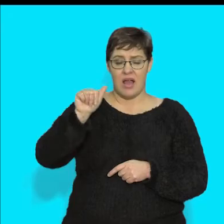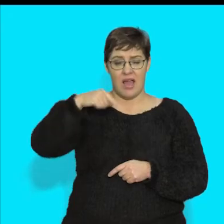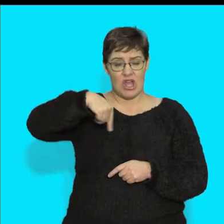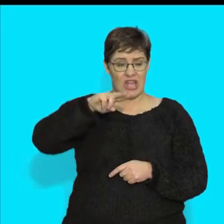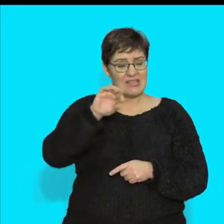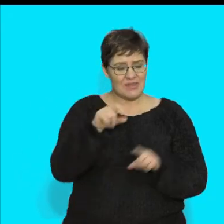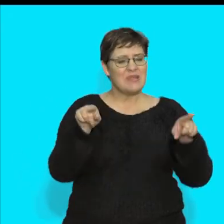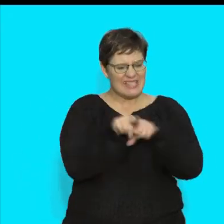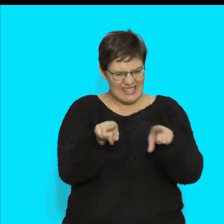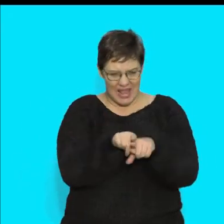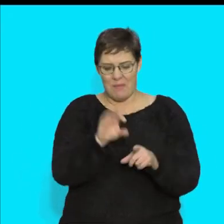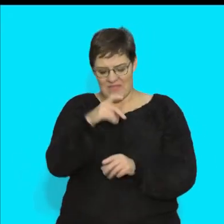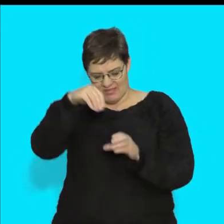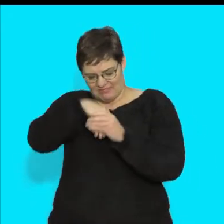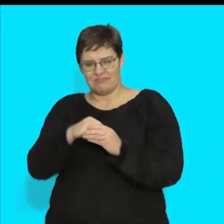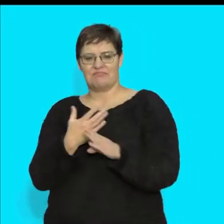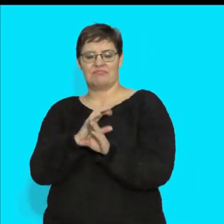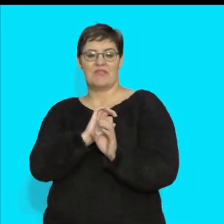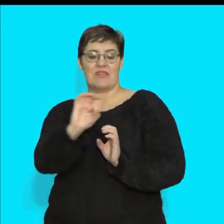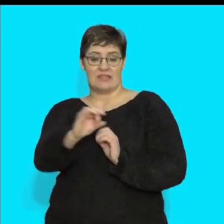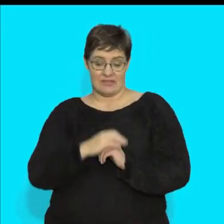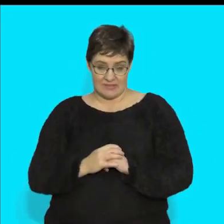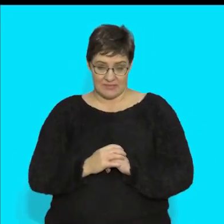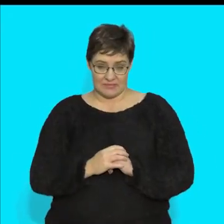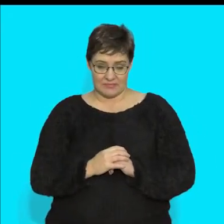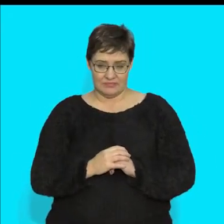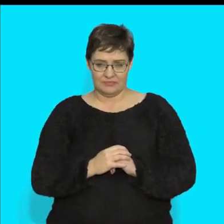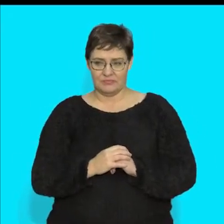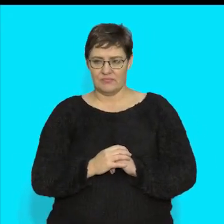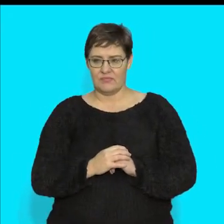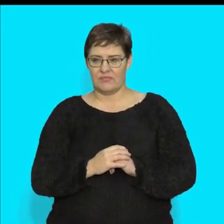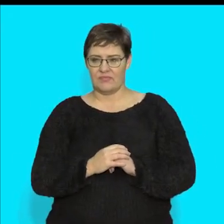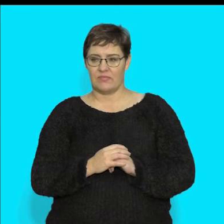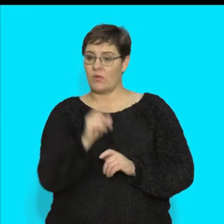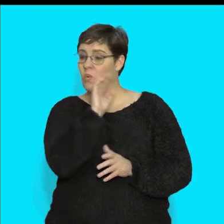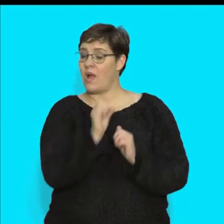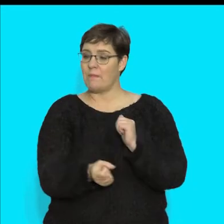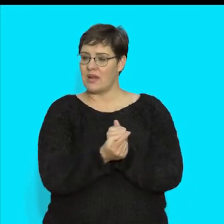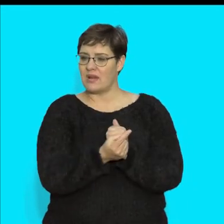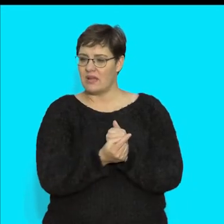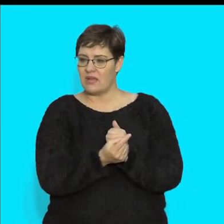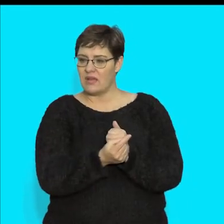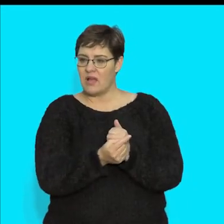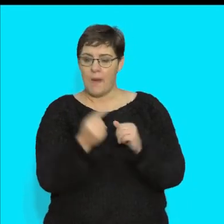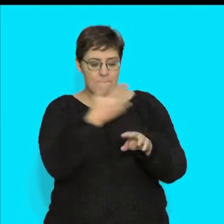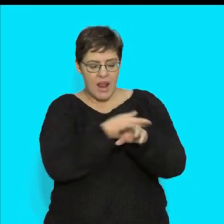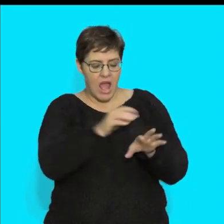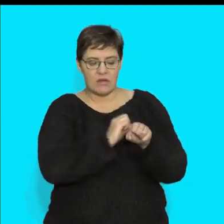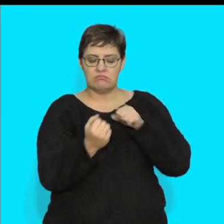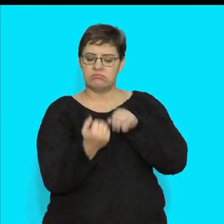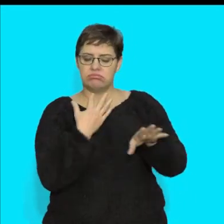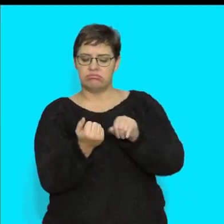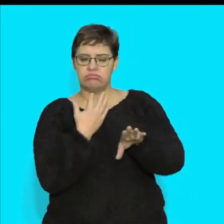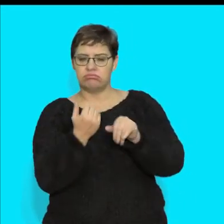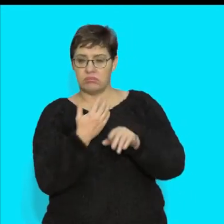does. Now look what happens over here, all right? What happens over here? What's happening to the blood?